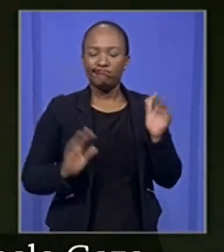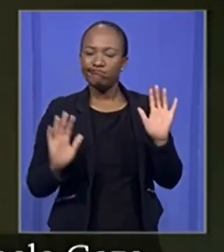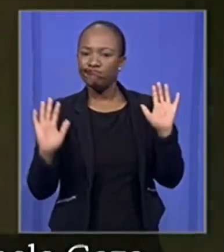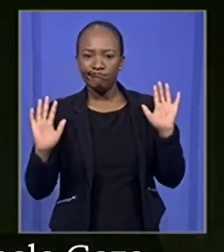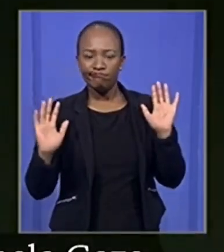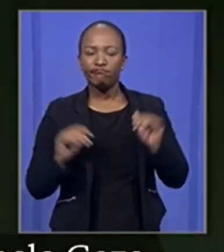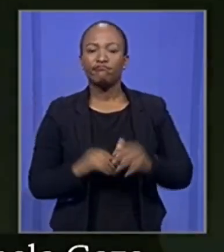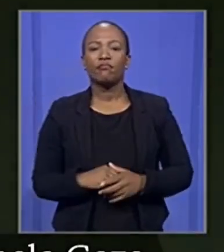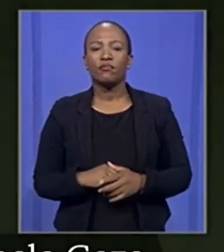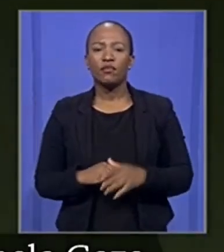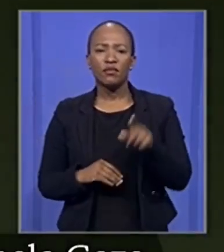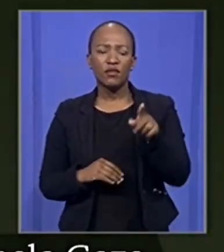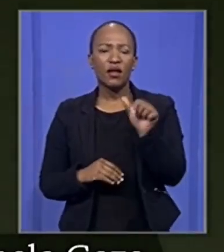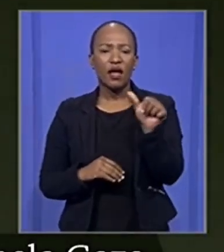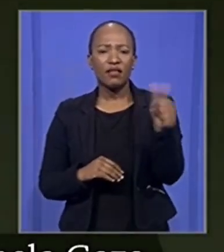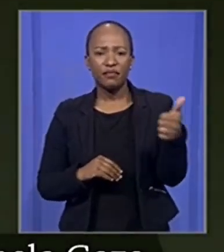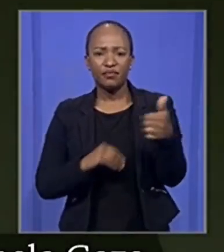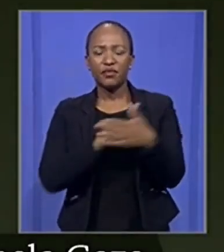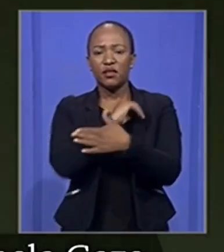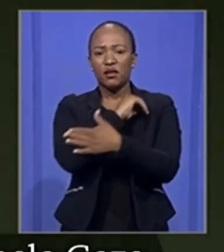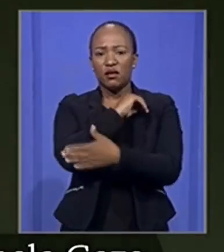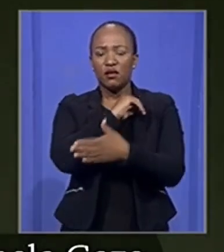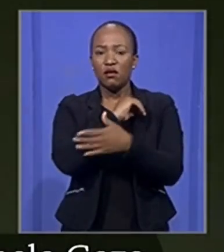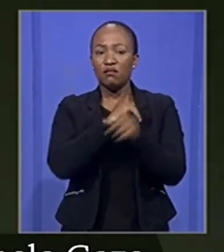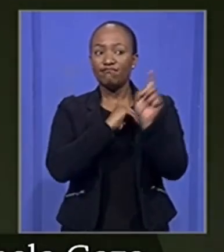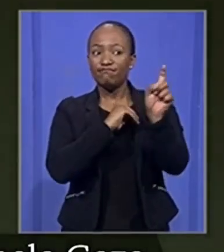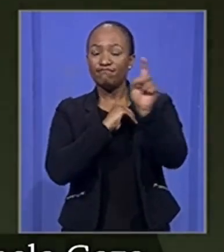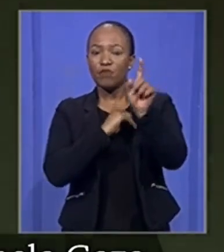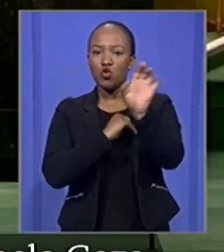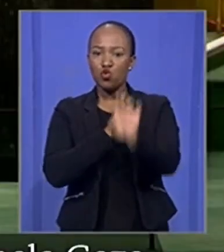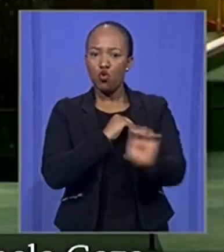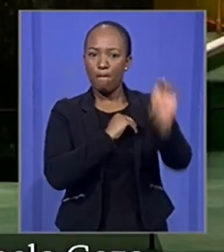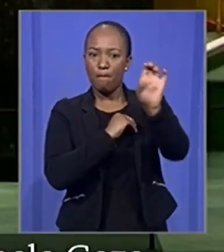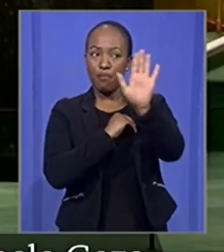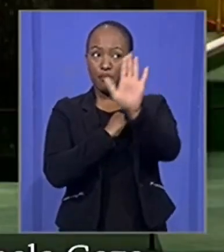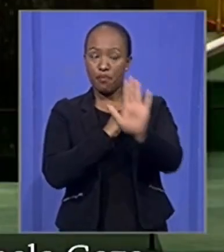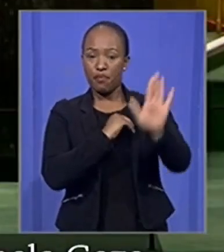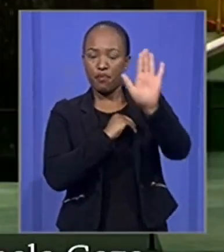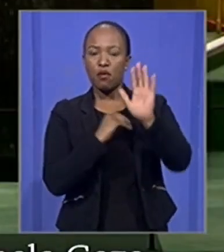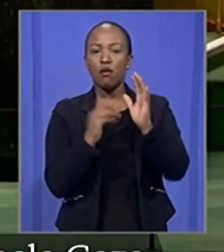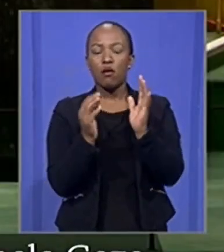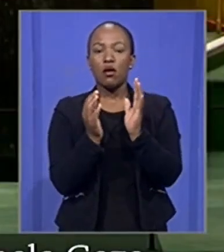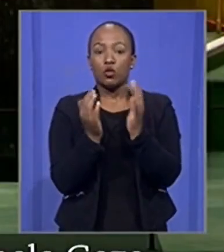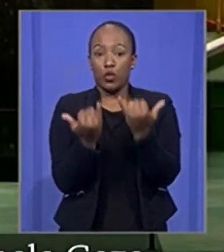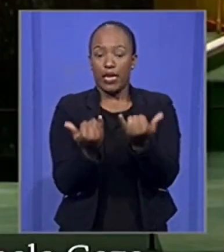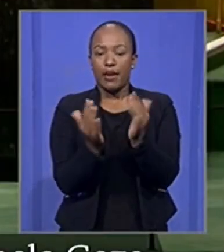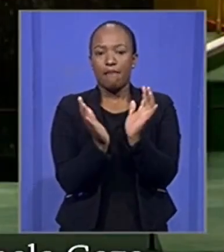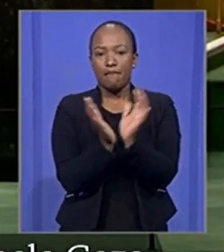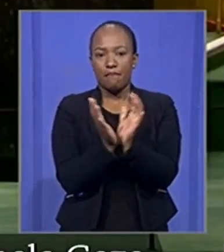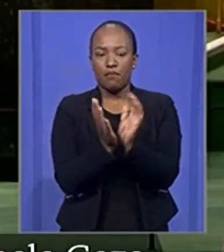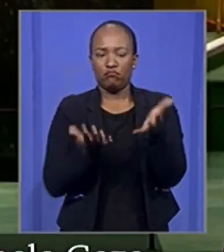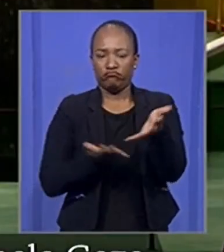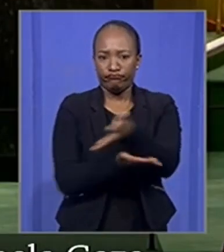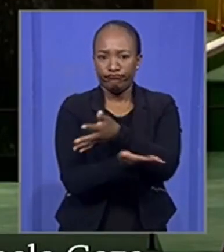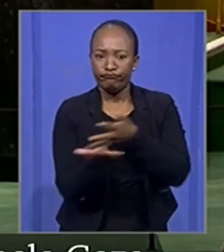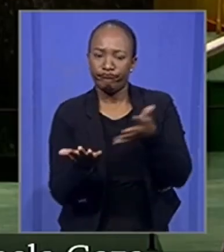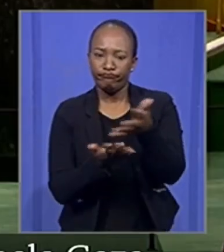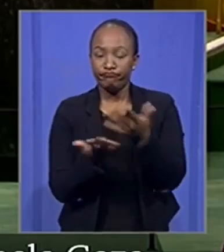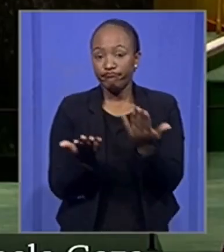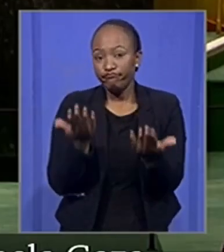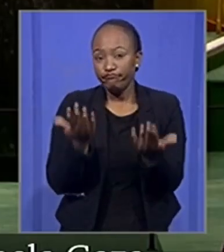leng matona a matjhabeng a naha tsela tsa Europa a tla kopana le ona tsatsing la kajeno ho tla ka